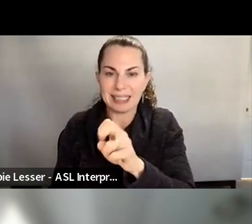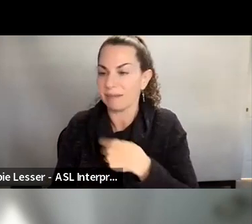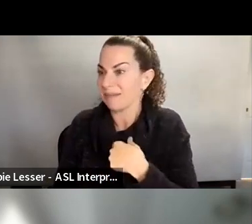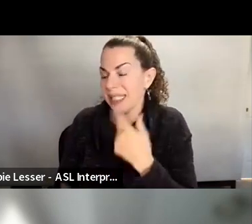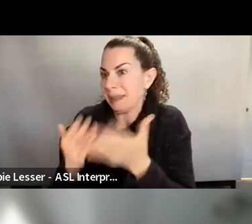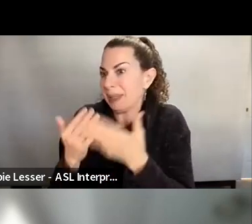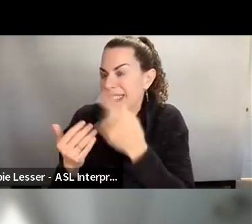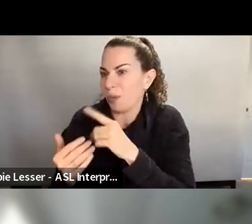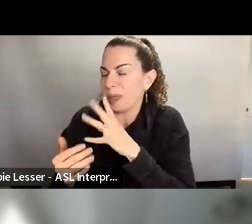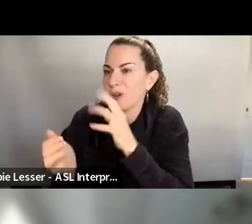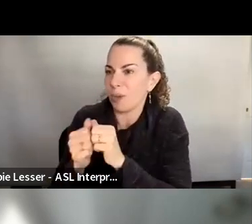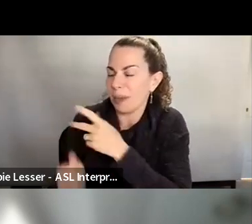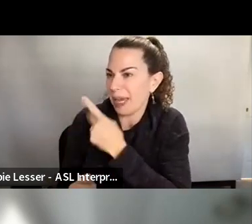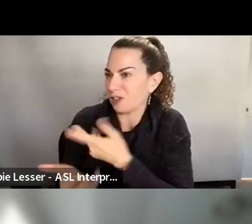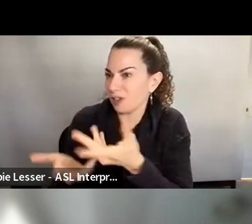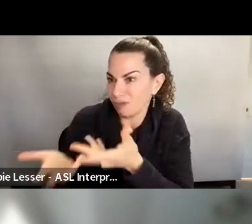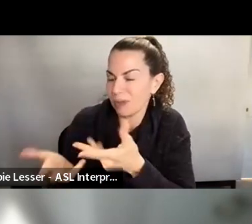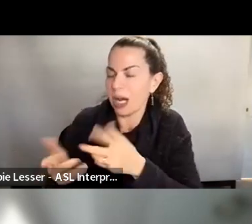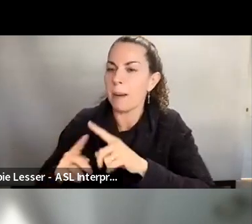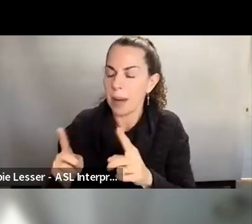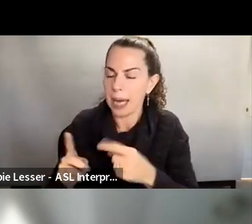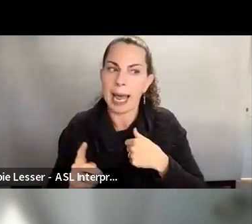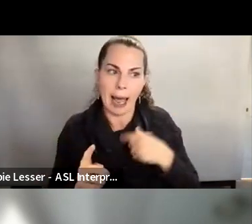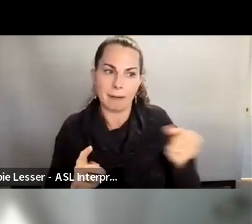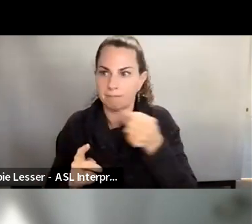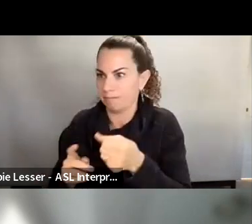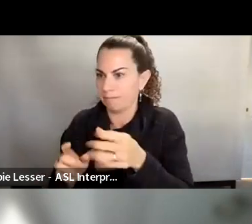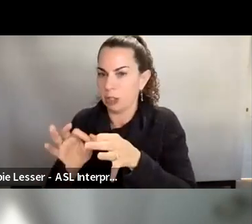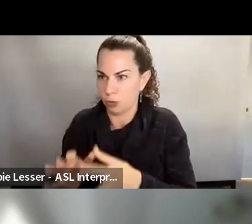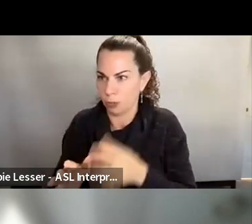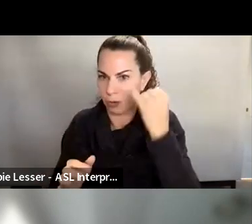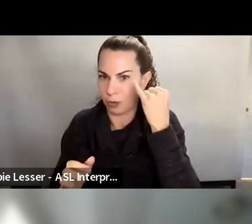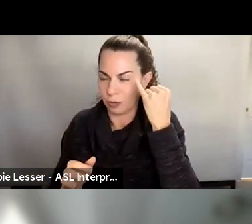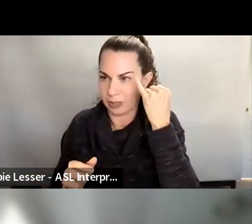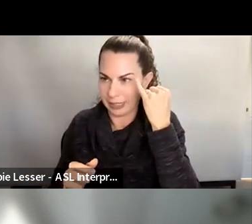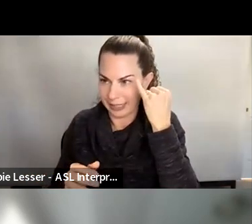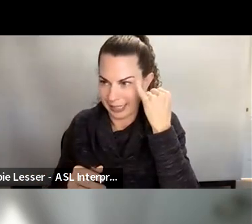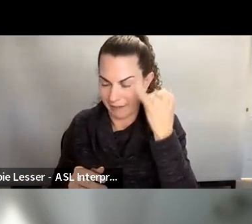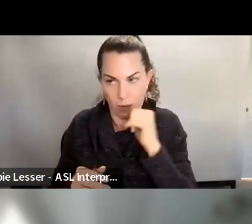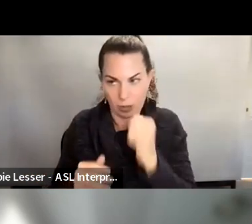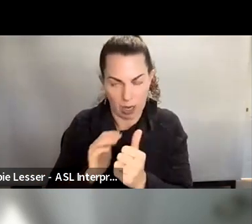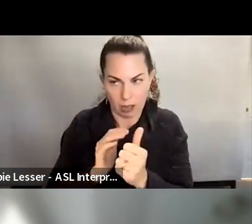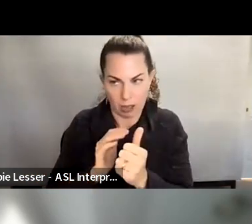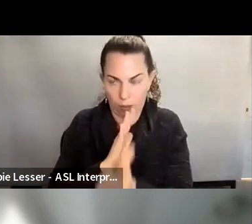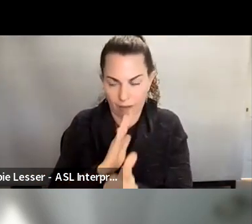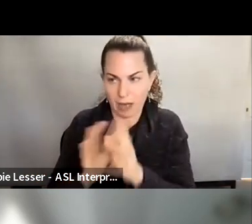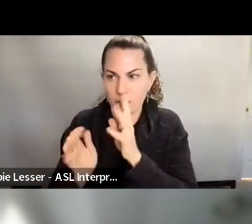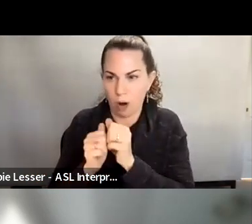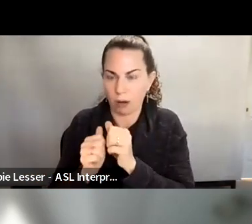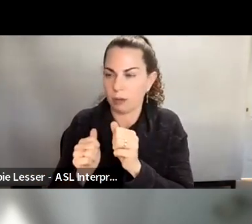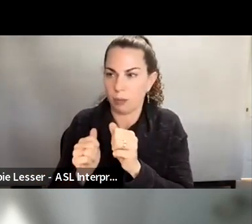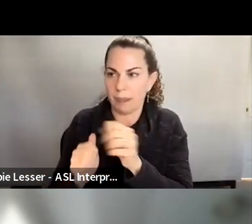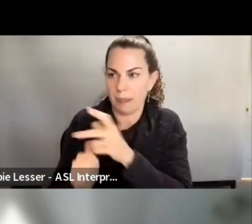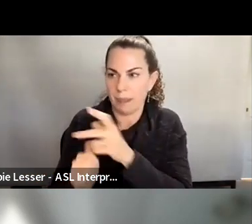the word used, forgive me. I engaged interpreters when all other languages that I was not qualified in. So we would make